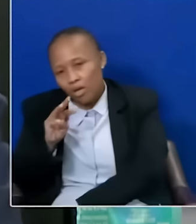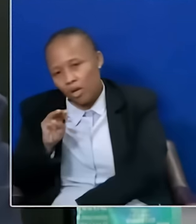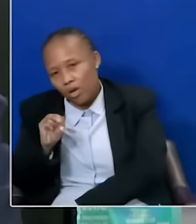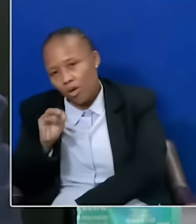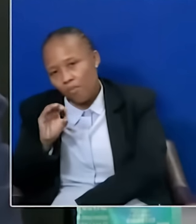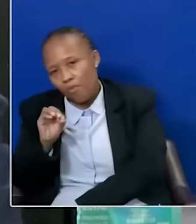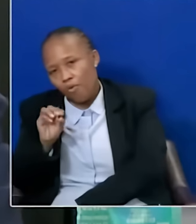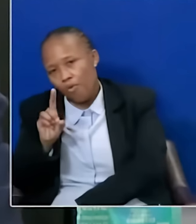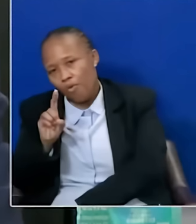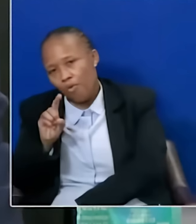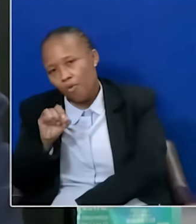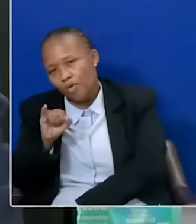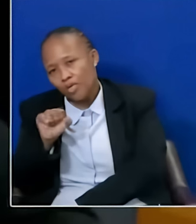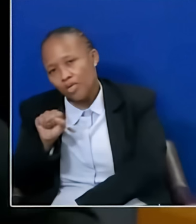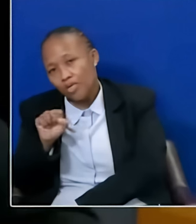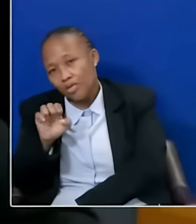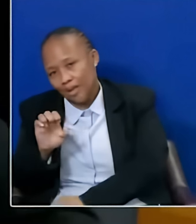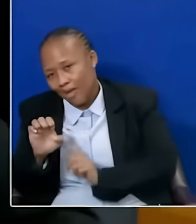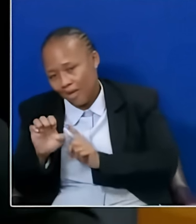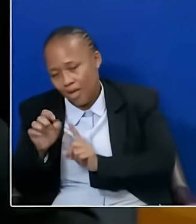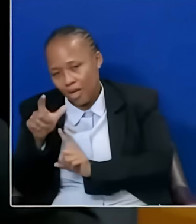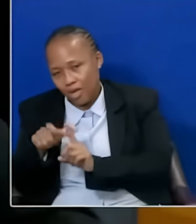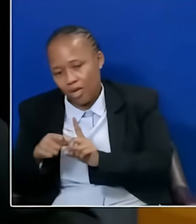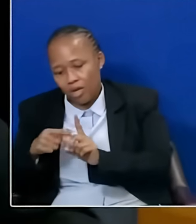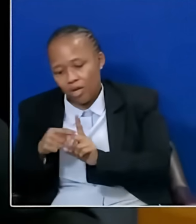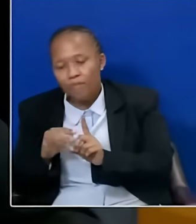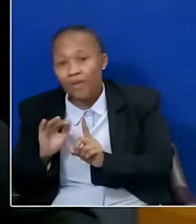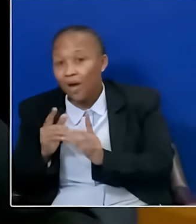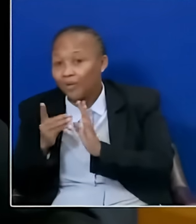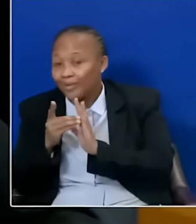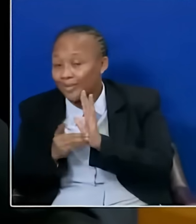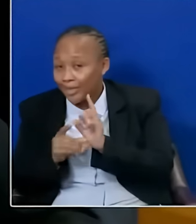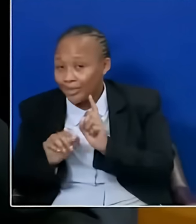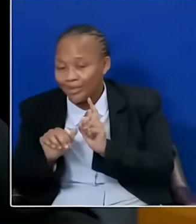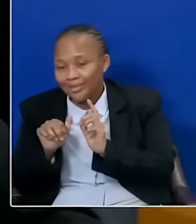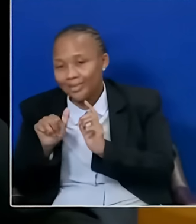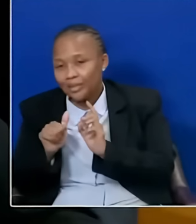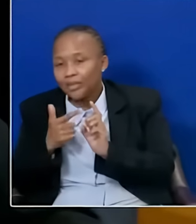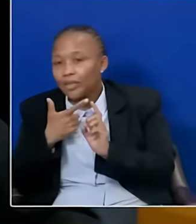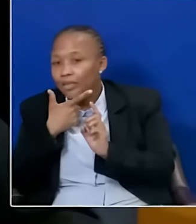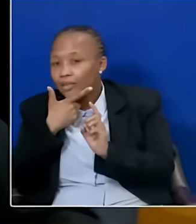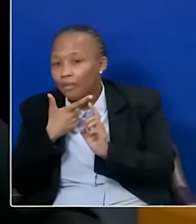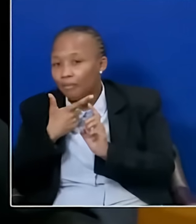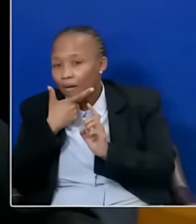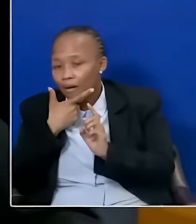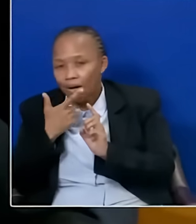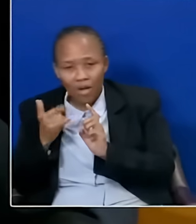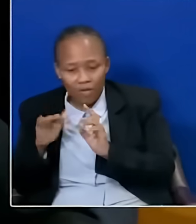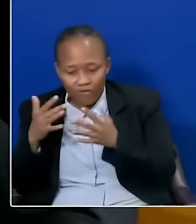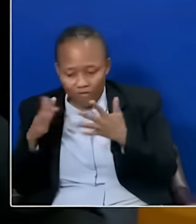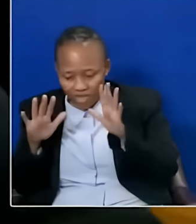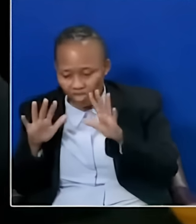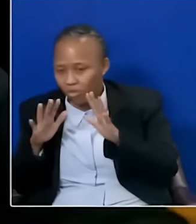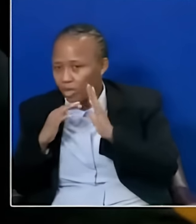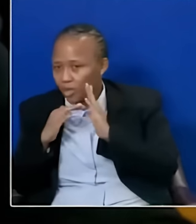gets this. You say then on the 6th of September, the samples analyzed are then acquired by